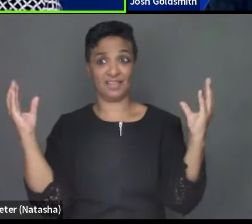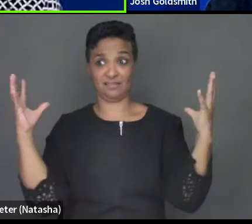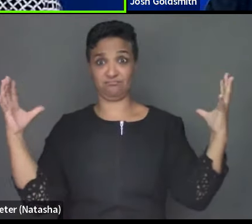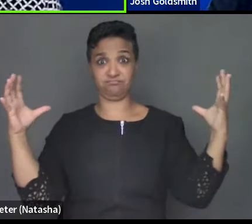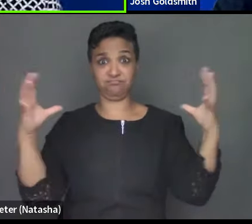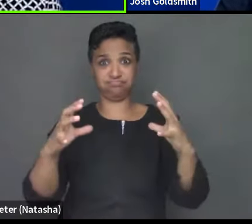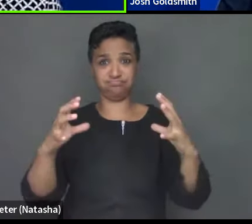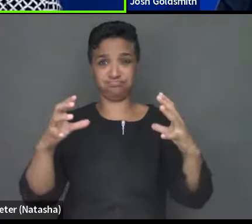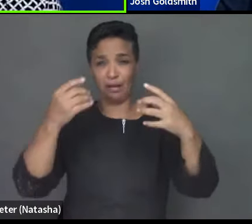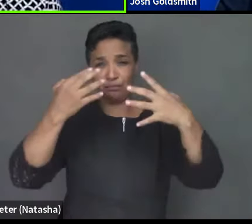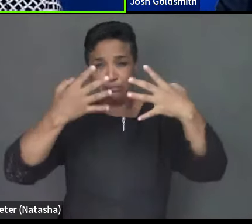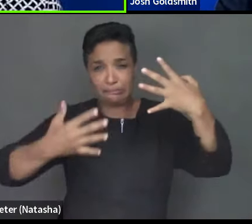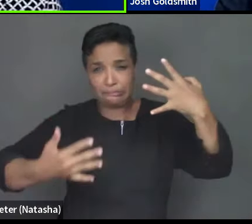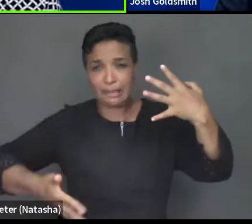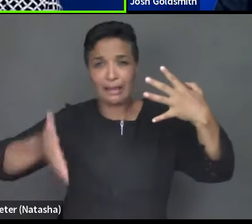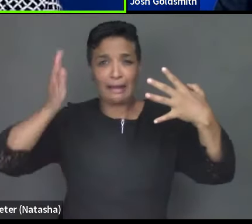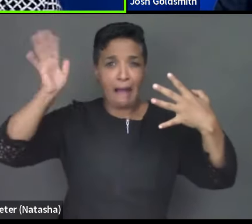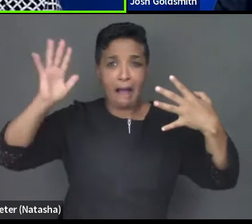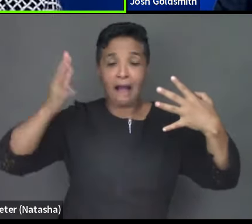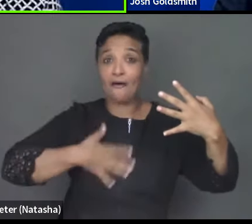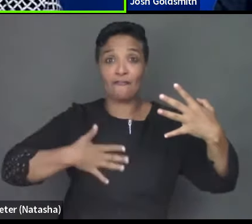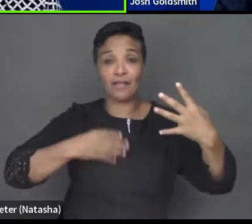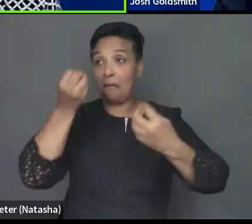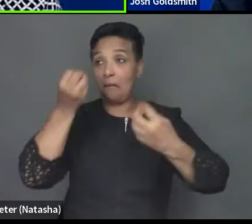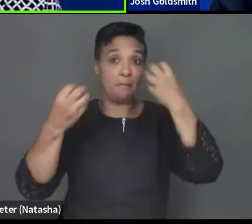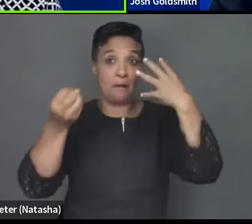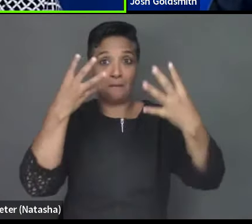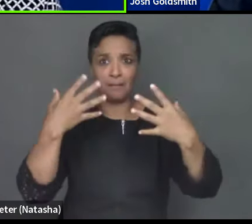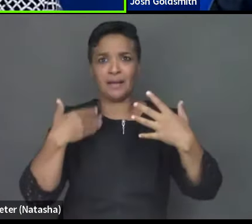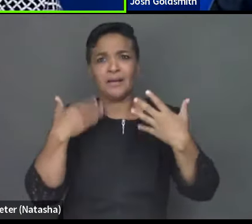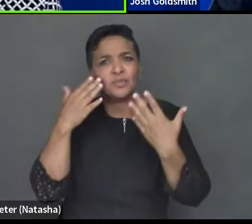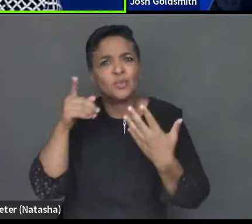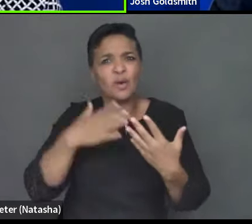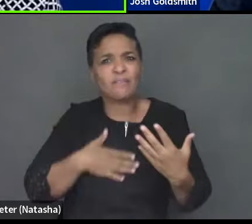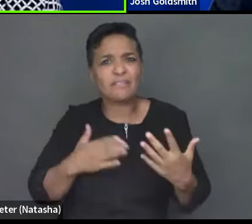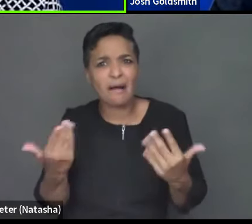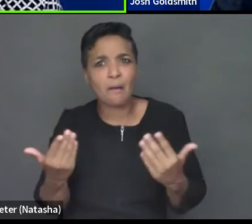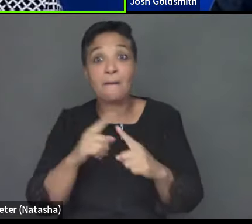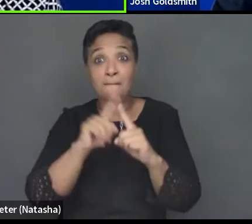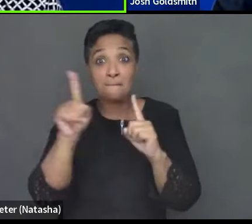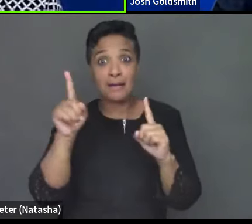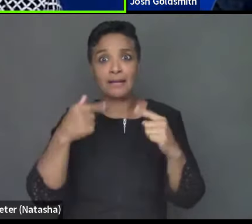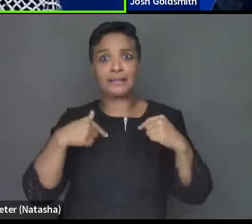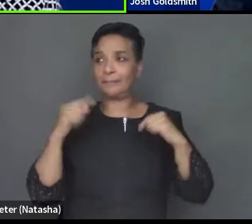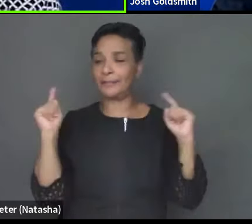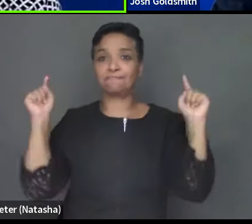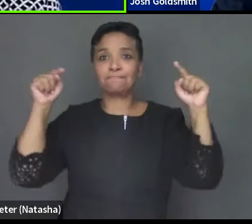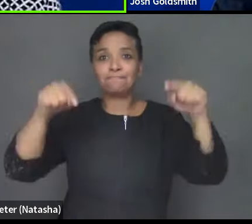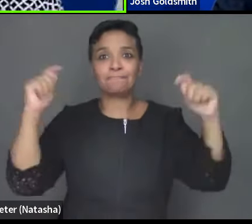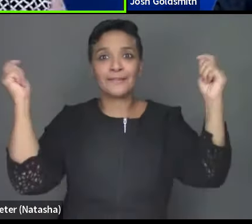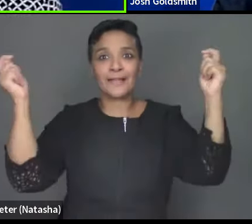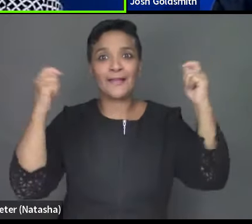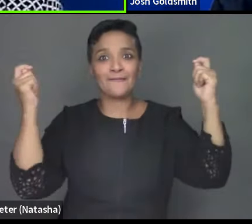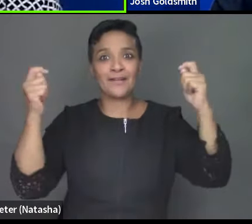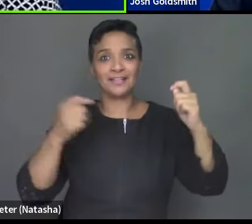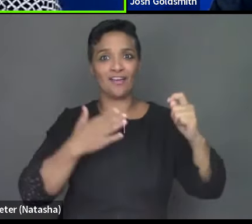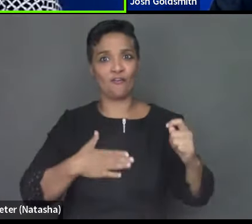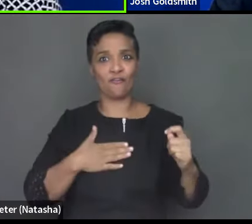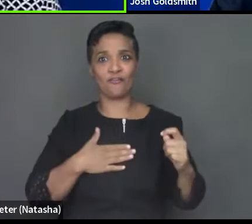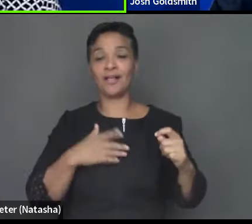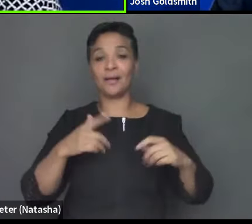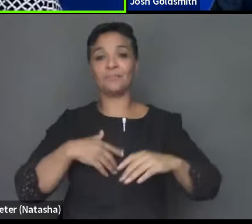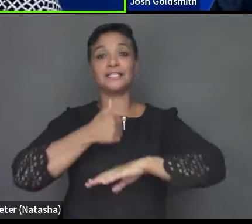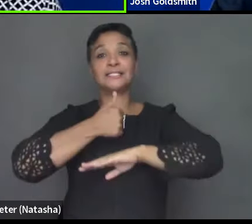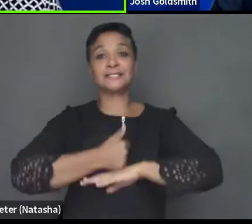And I don't know if this happens to you, but for me, when I'm at an event that has so much to offer, if I'm sitting in a session,